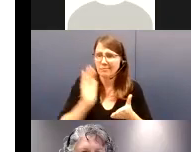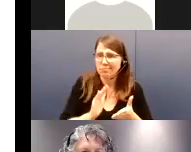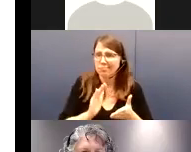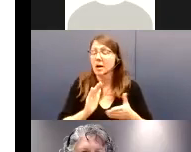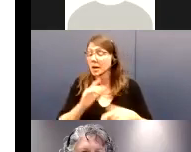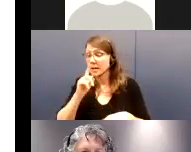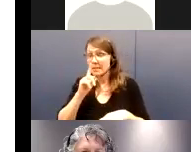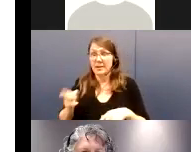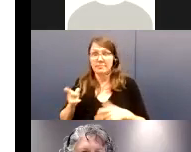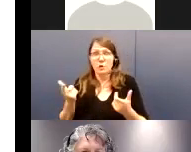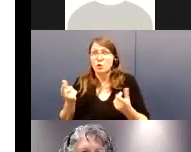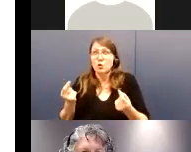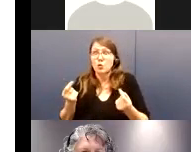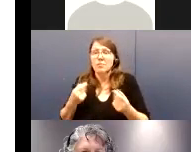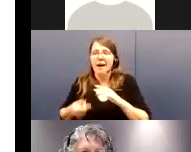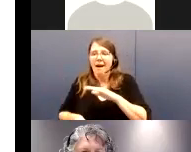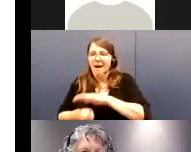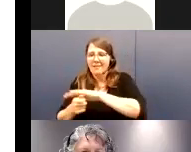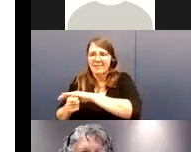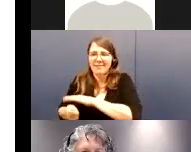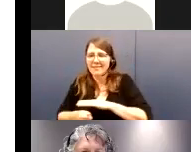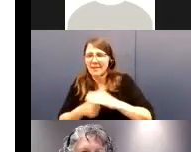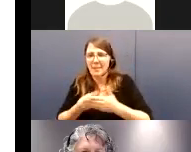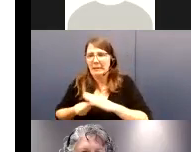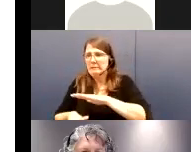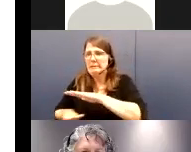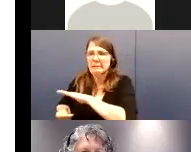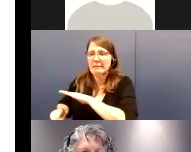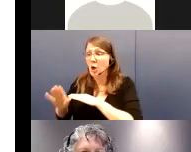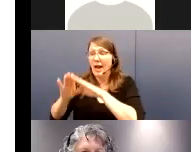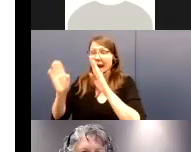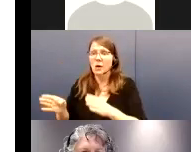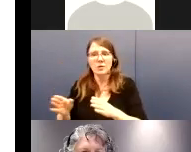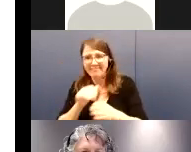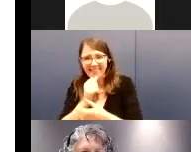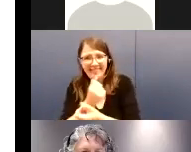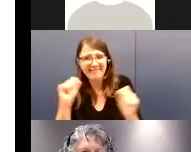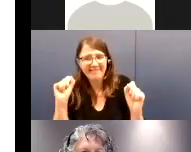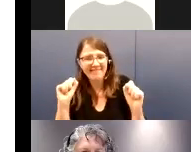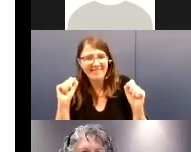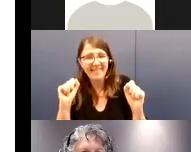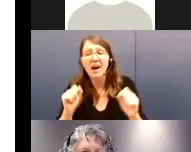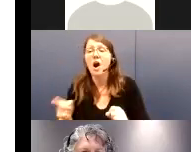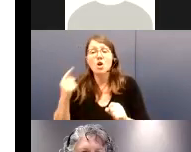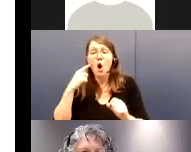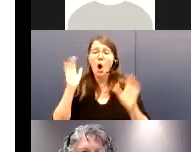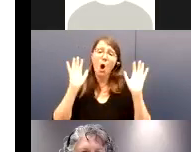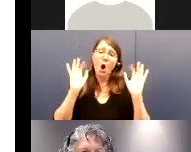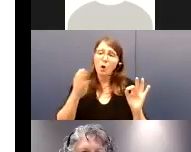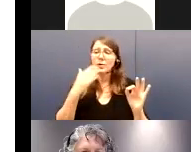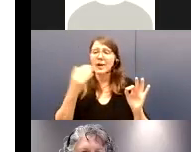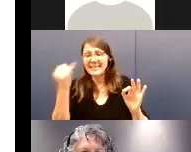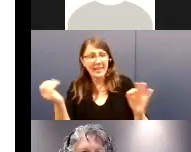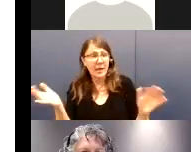going into this account and having her daughter take it, right? Seems like a great idea. Put somebody on as a joint account holder, but in